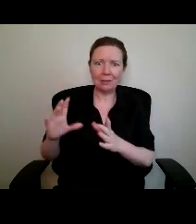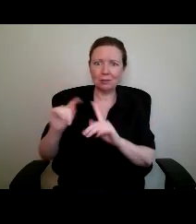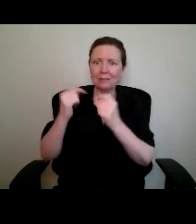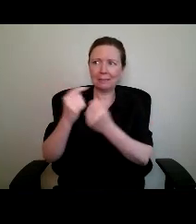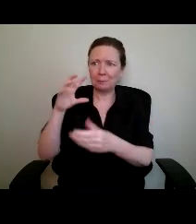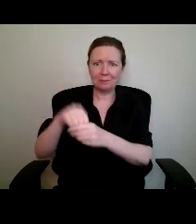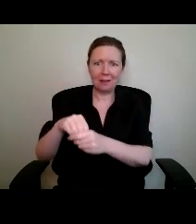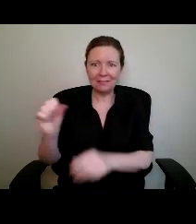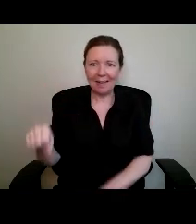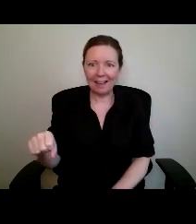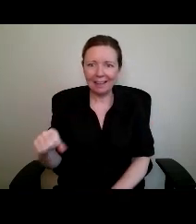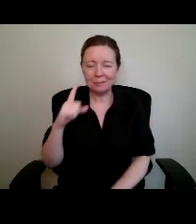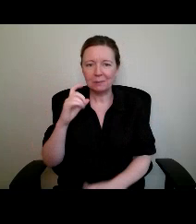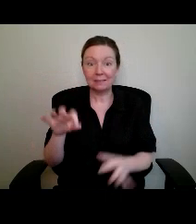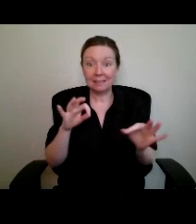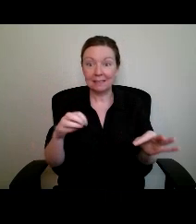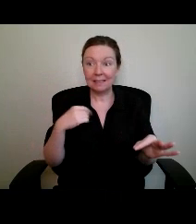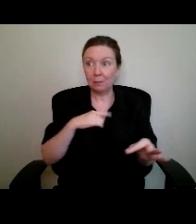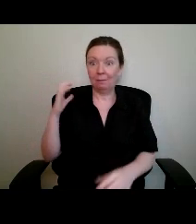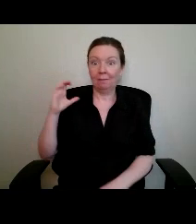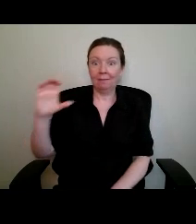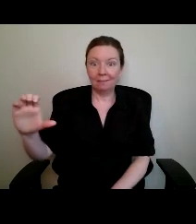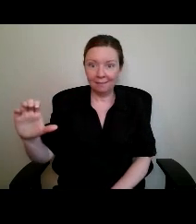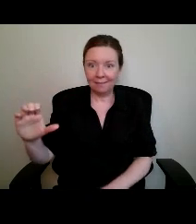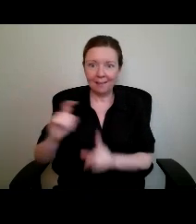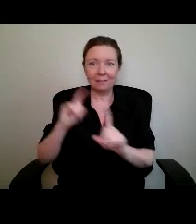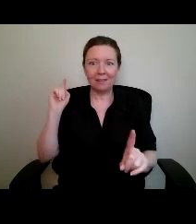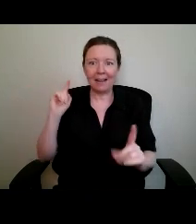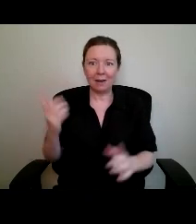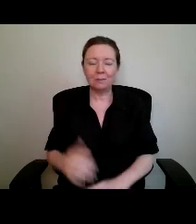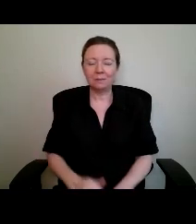involved, because ideally we are going to fade out.